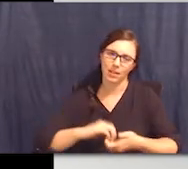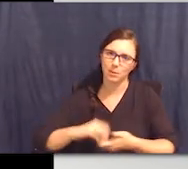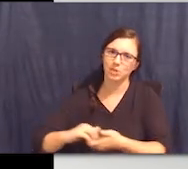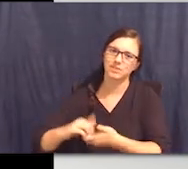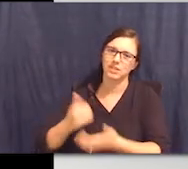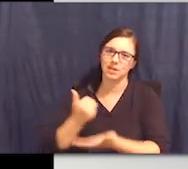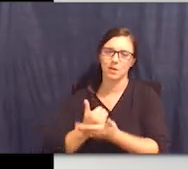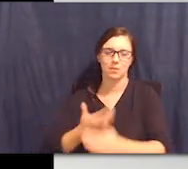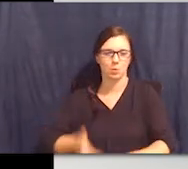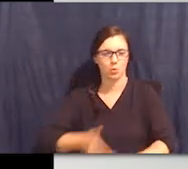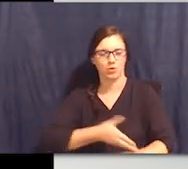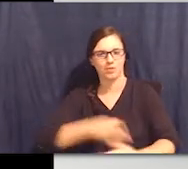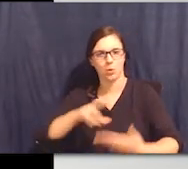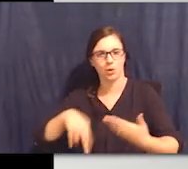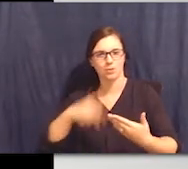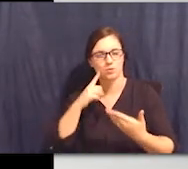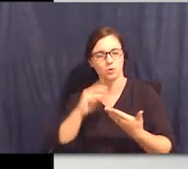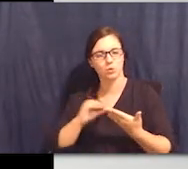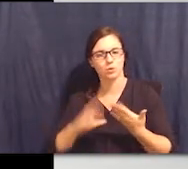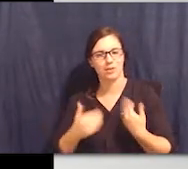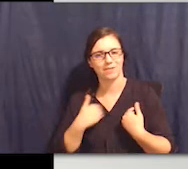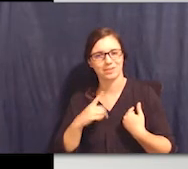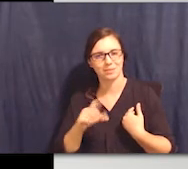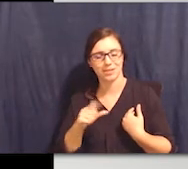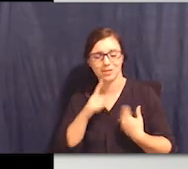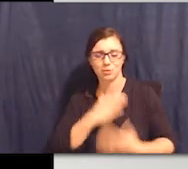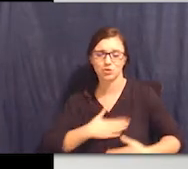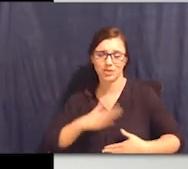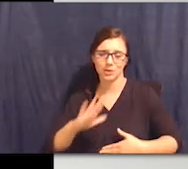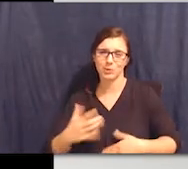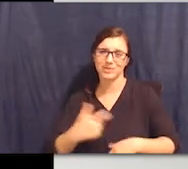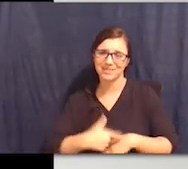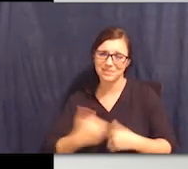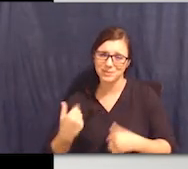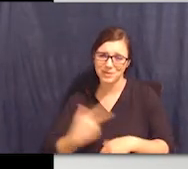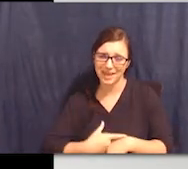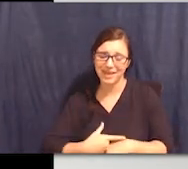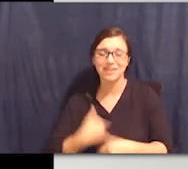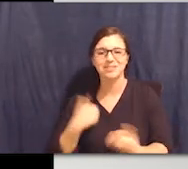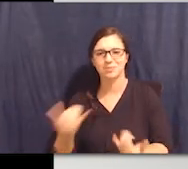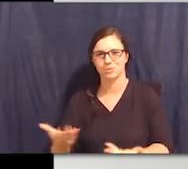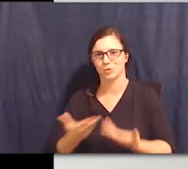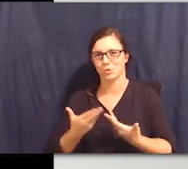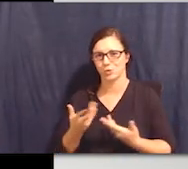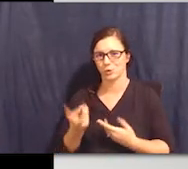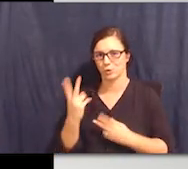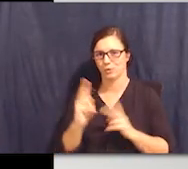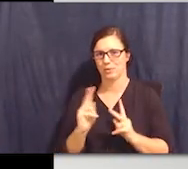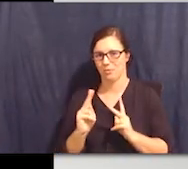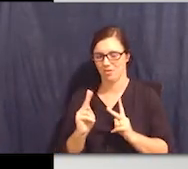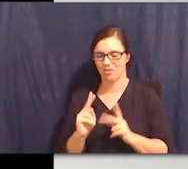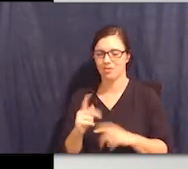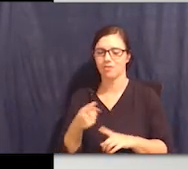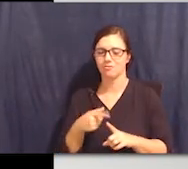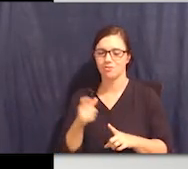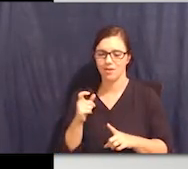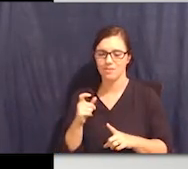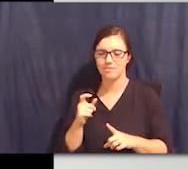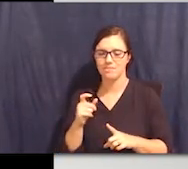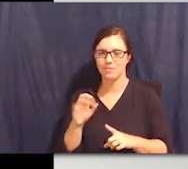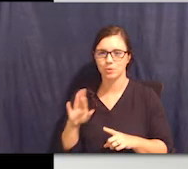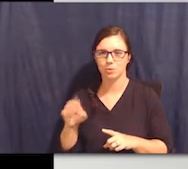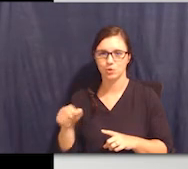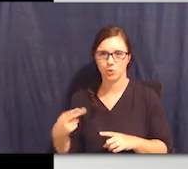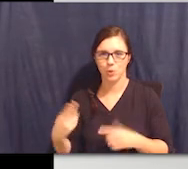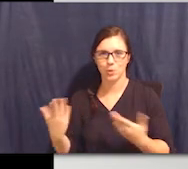our outcomes for our students with disabilities. I appreciate your all's time today. I want to introduce two people that are from the